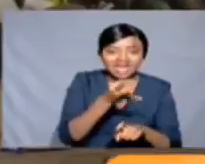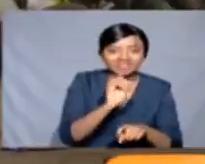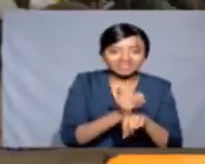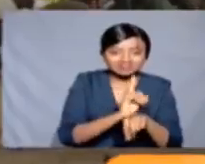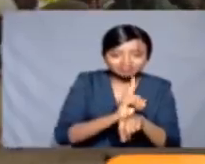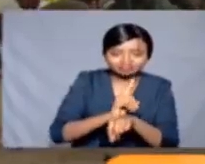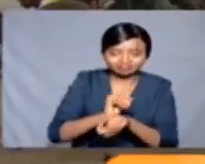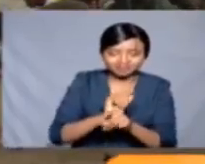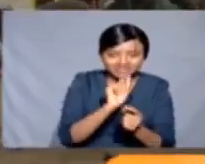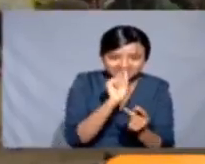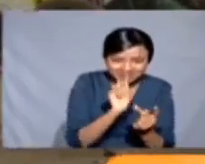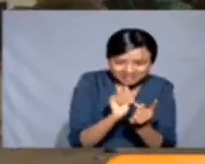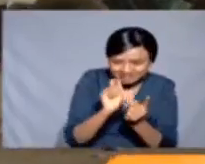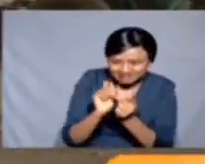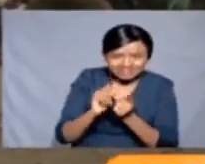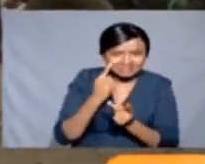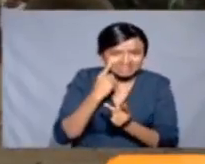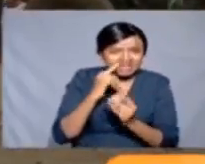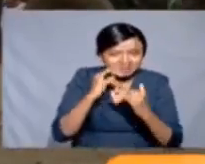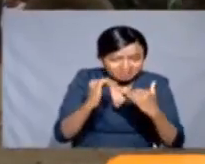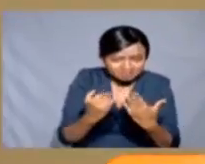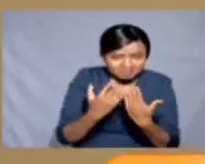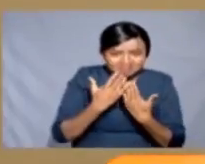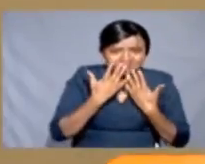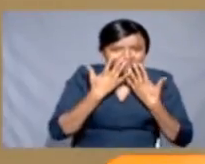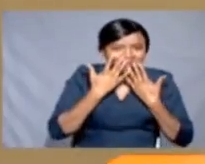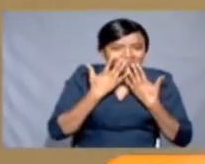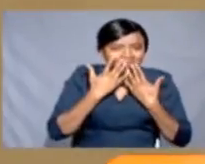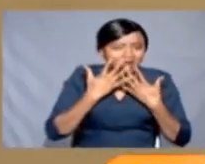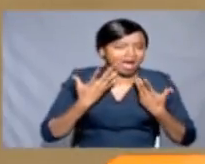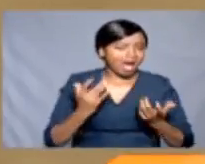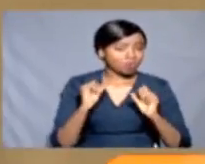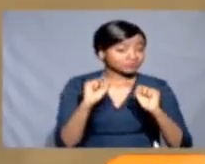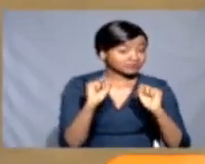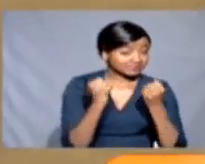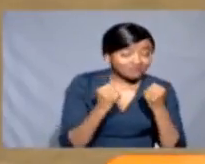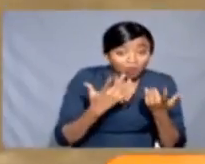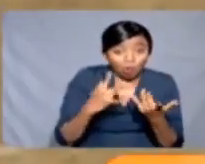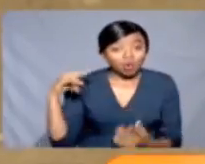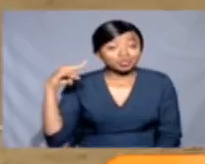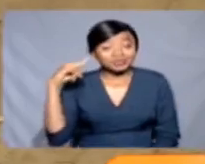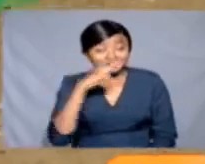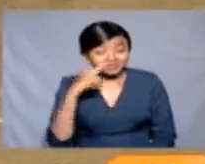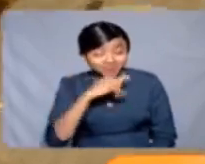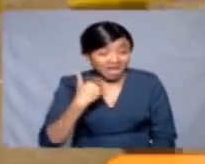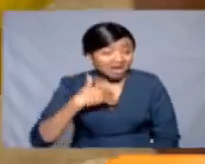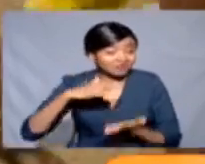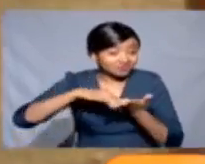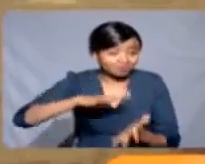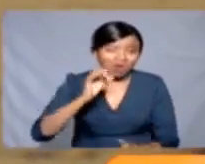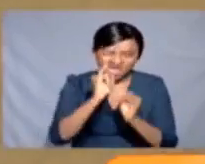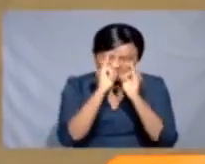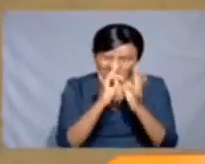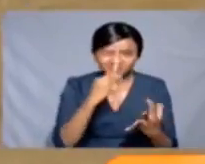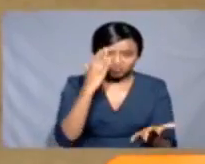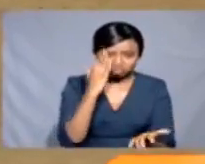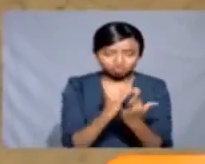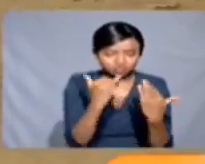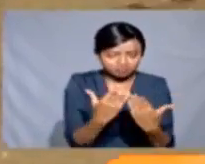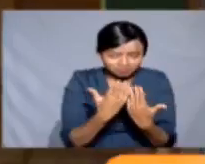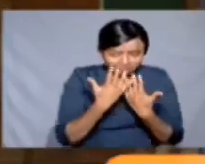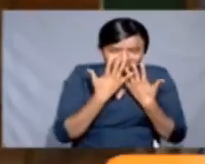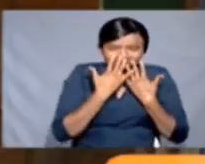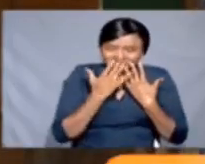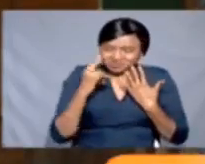We want to test just how safe or dangerous is the air that circulates in Korogosho, and if the air polluted with